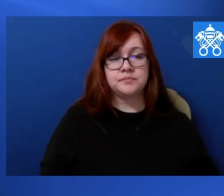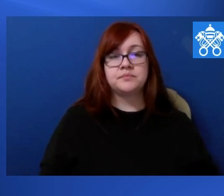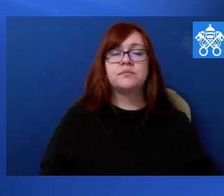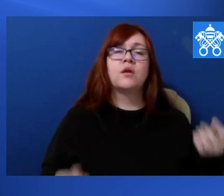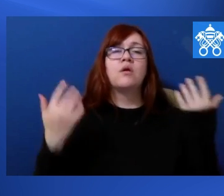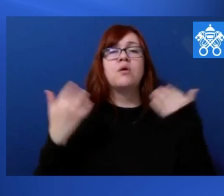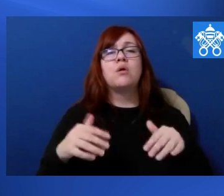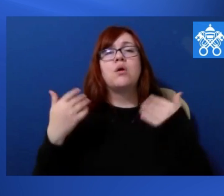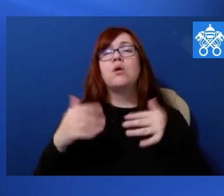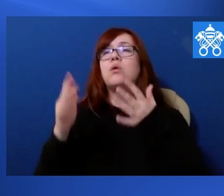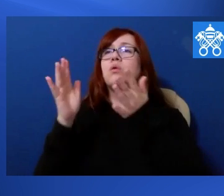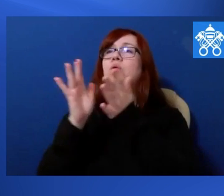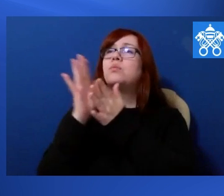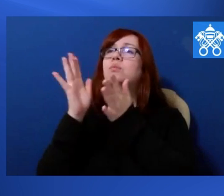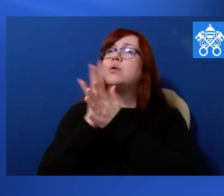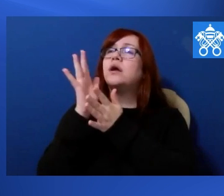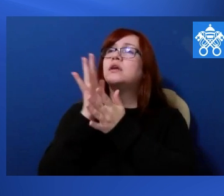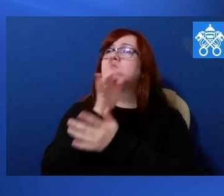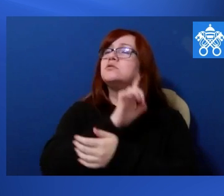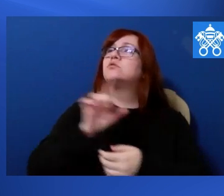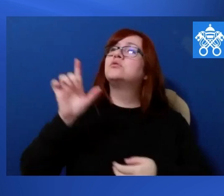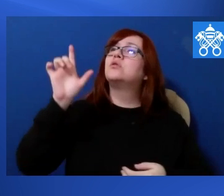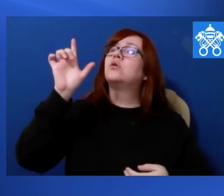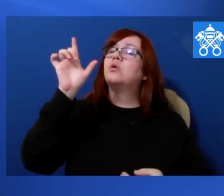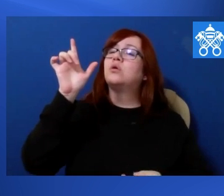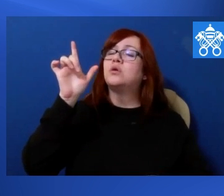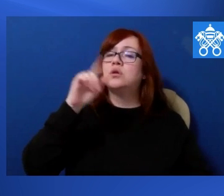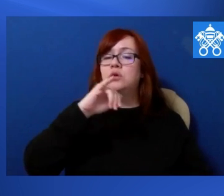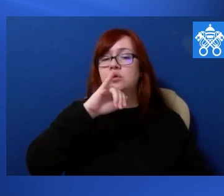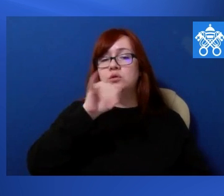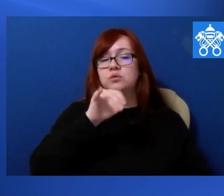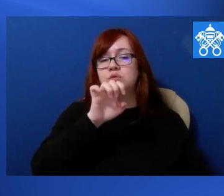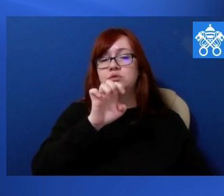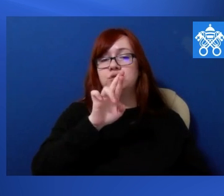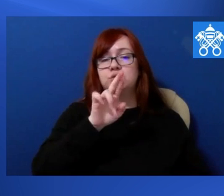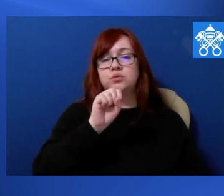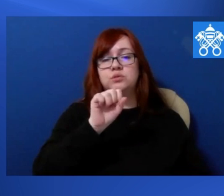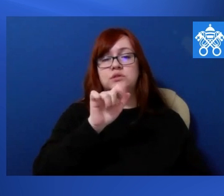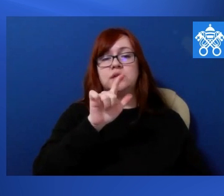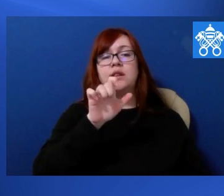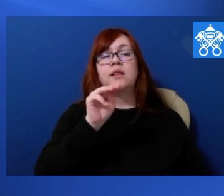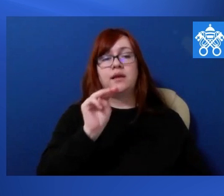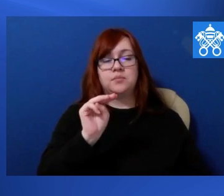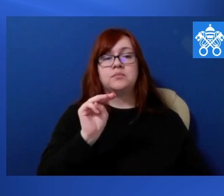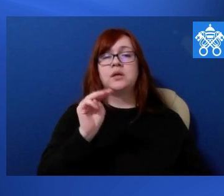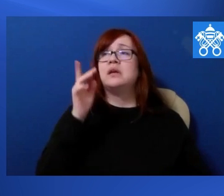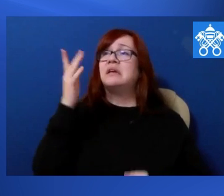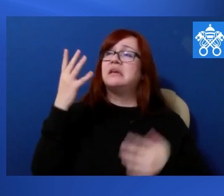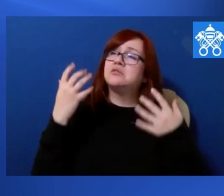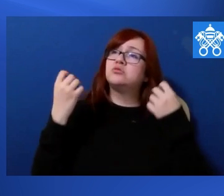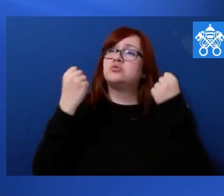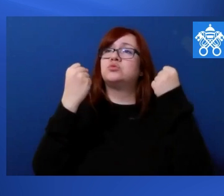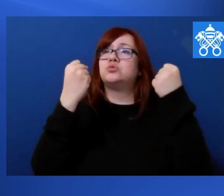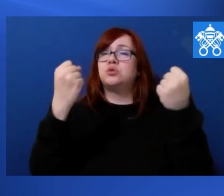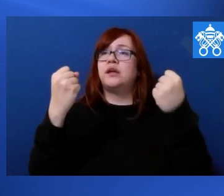frumento. Oh, praise the Lord, Jerusalem. Zion, praise your God. He has strengthened the